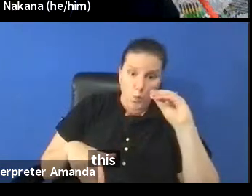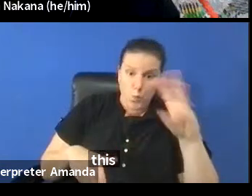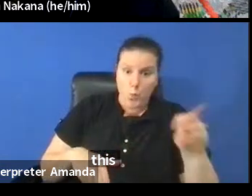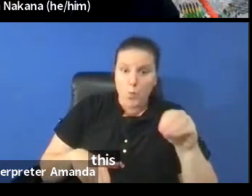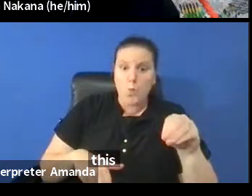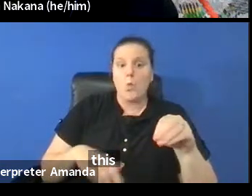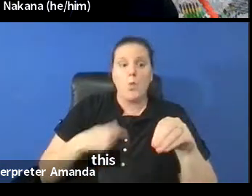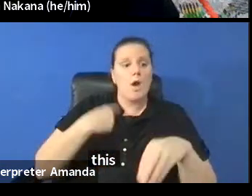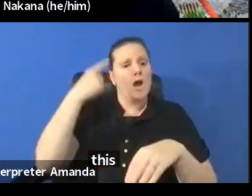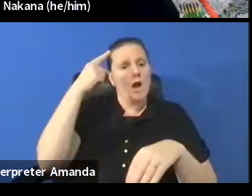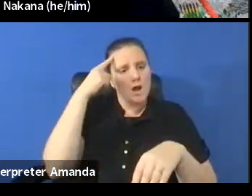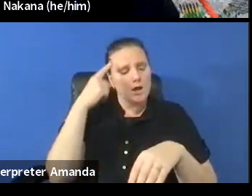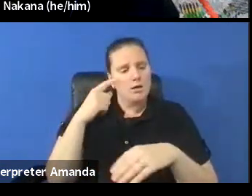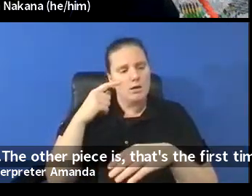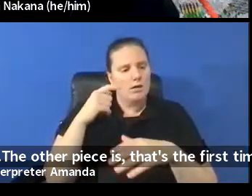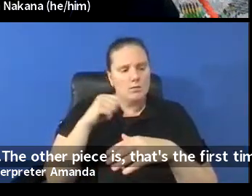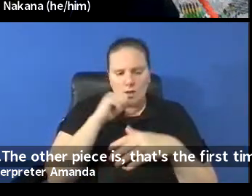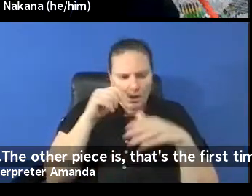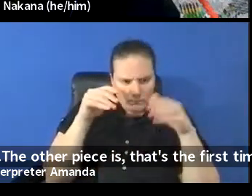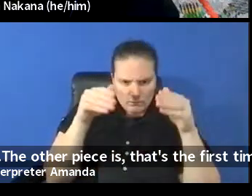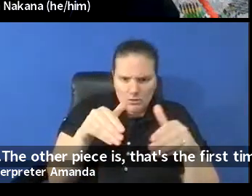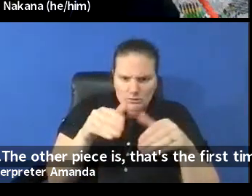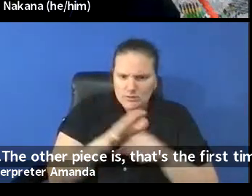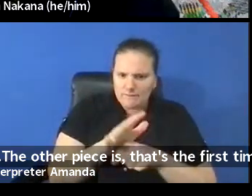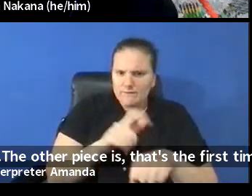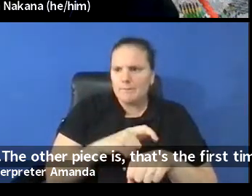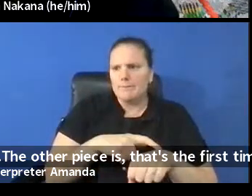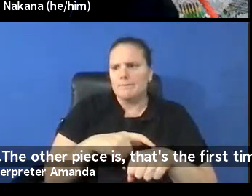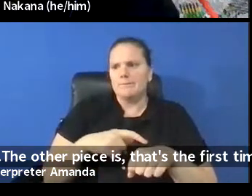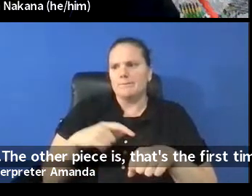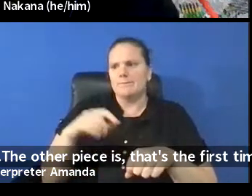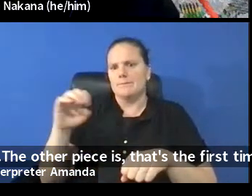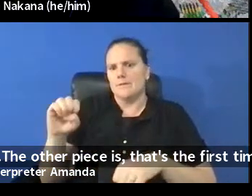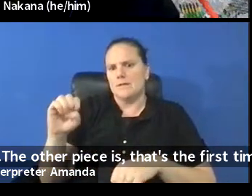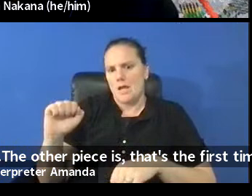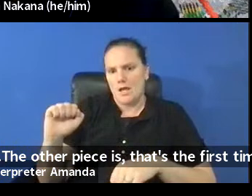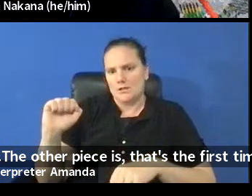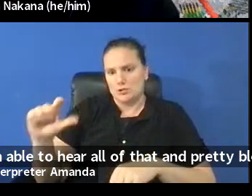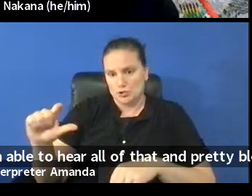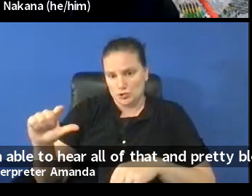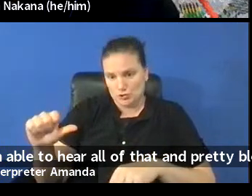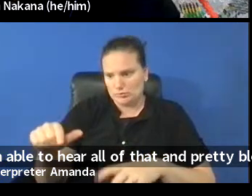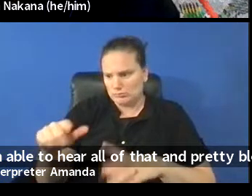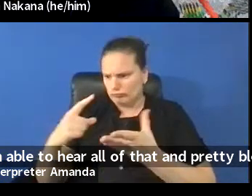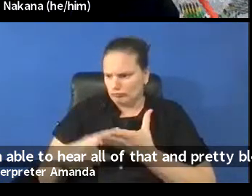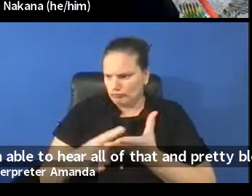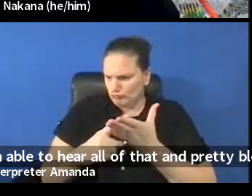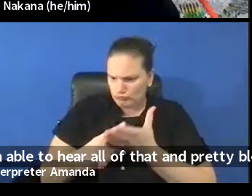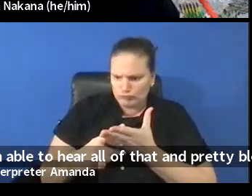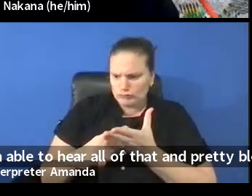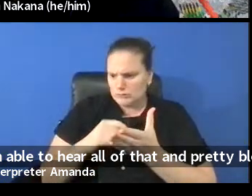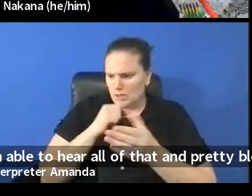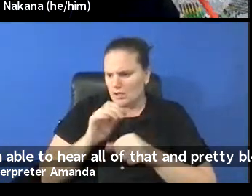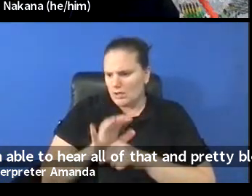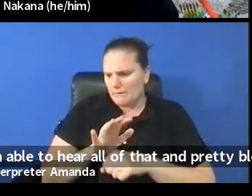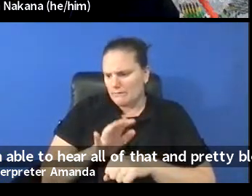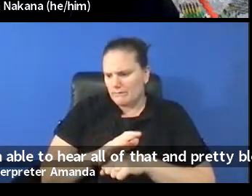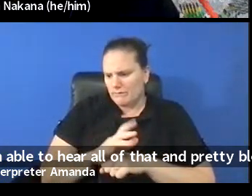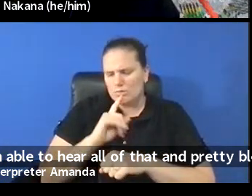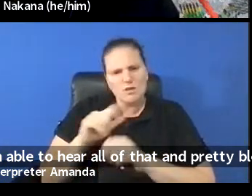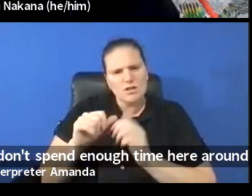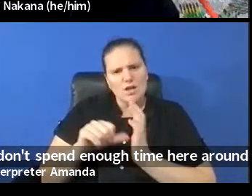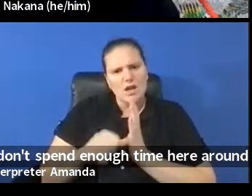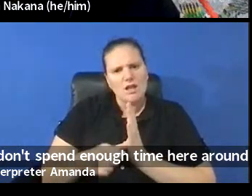what we don't, I think, spend enough time here around the EAG table doing is really highlighting